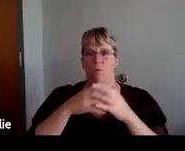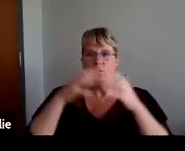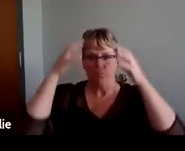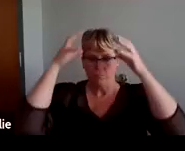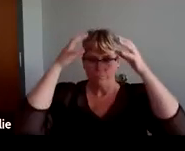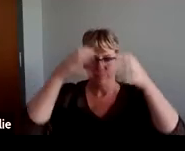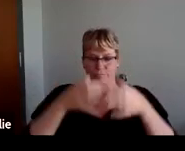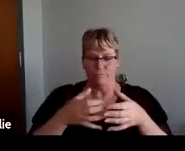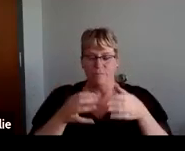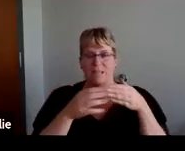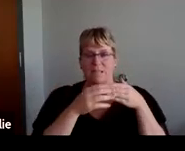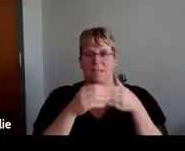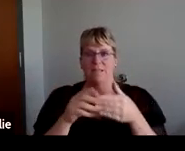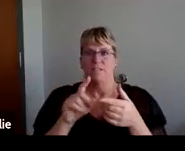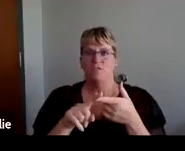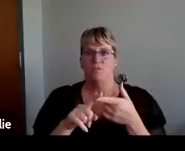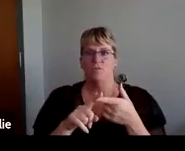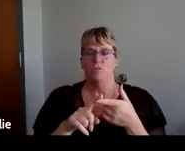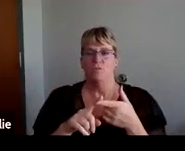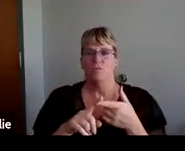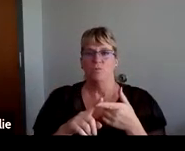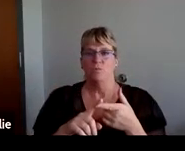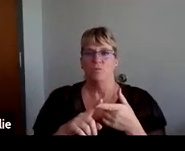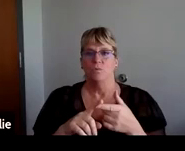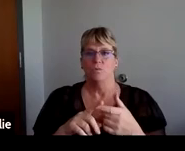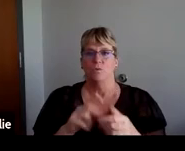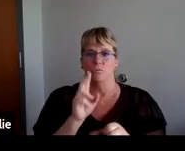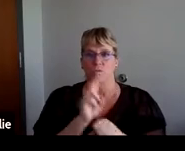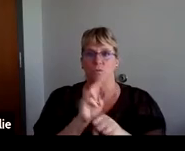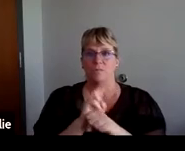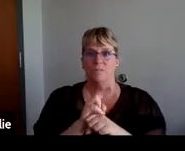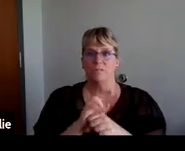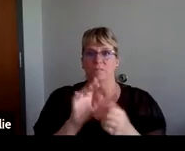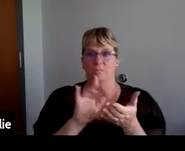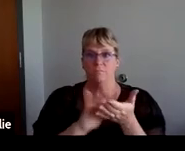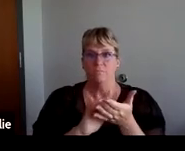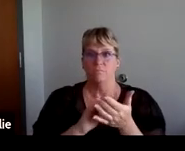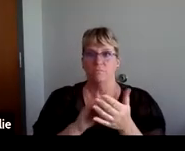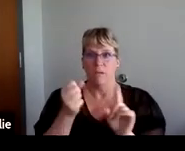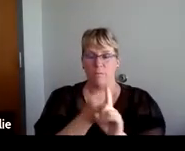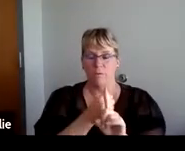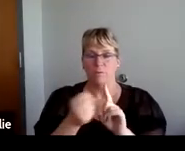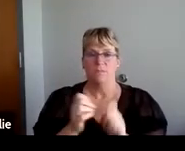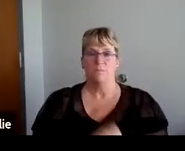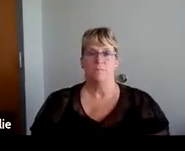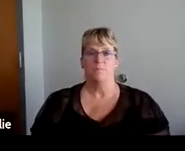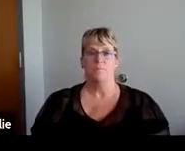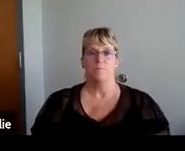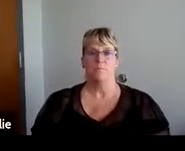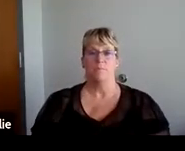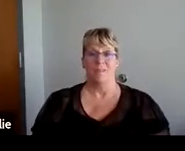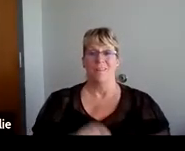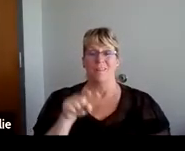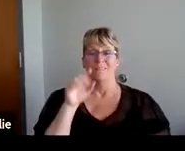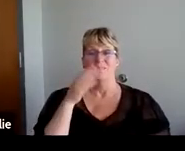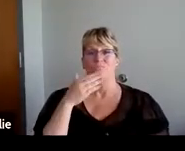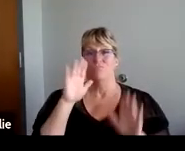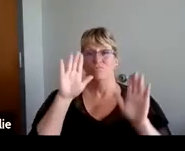therefore lead to the perfect storm of a substance use disorder. Here's another great scan